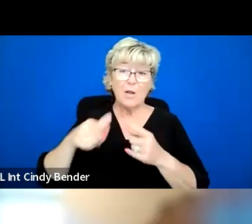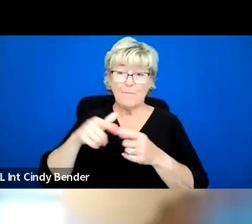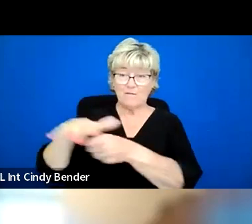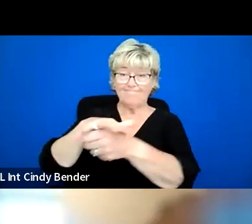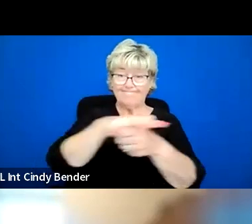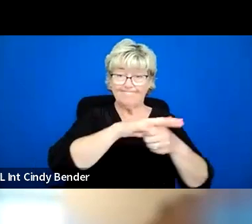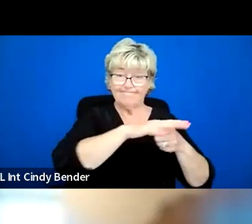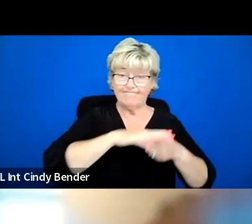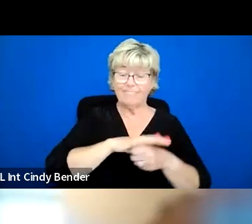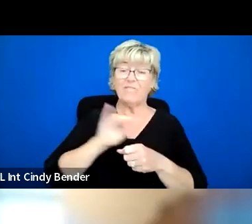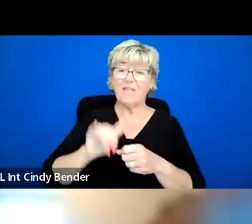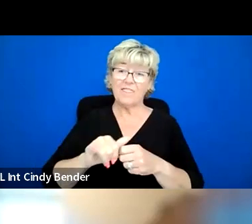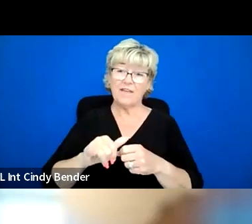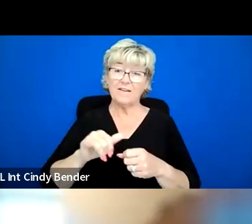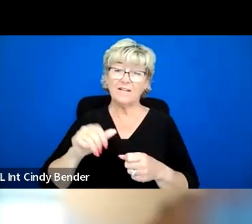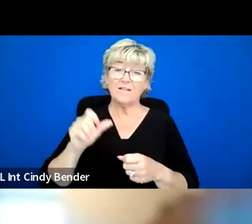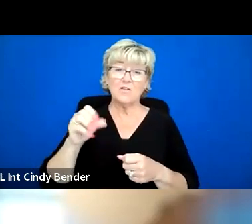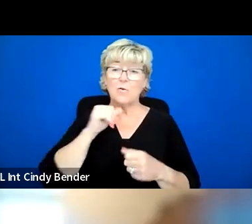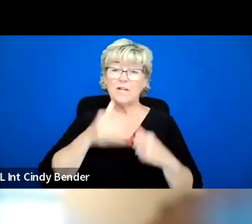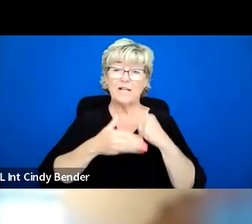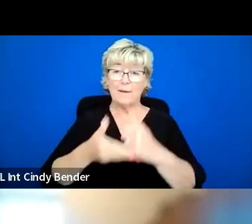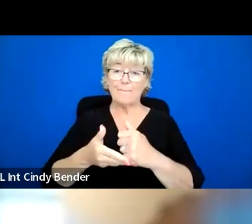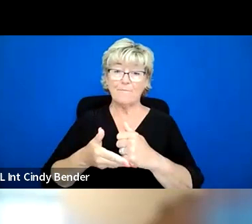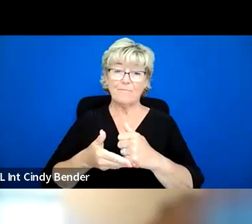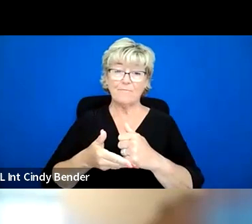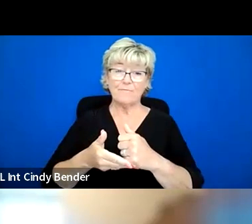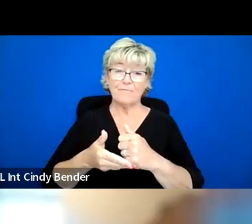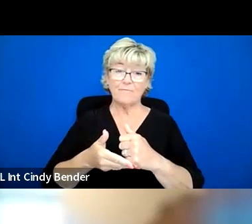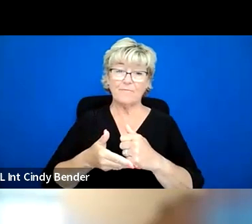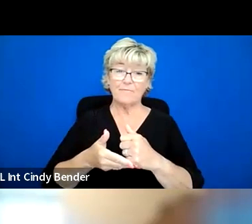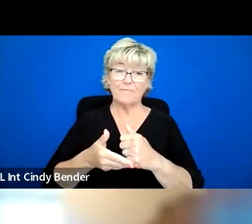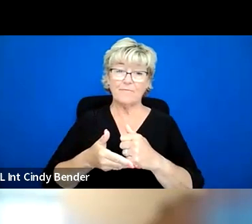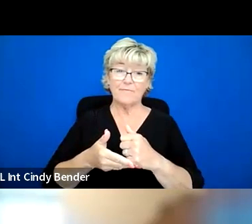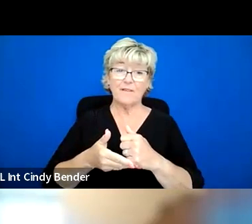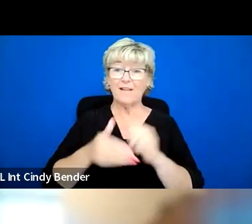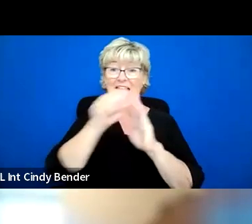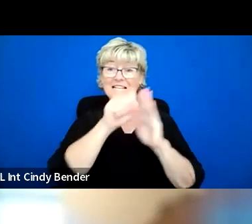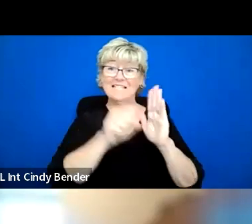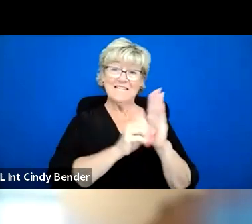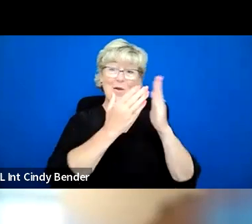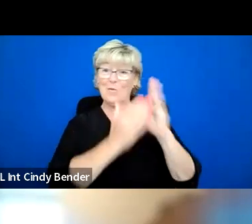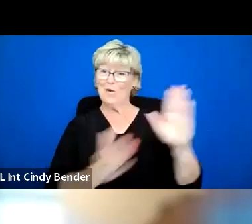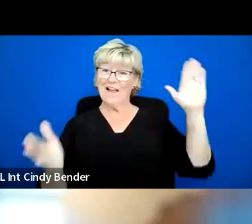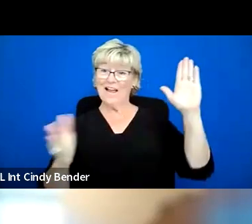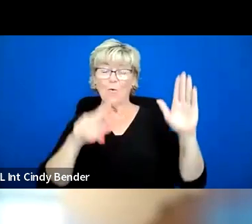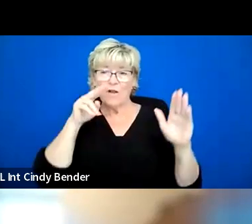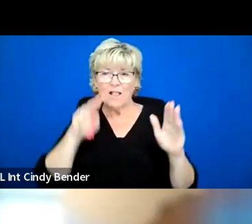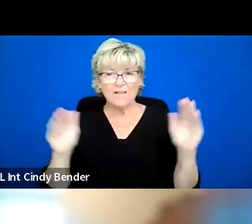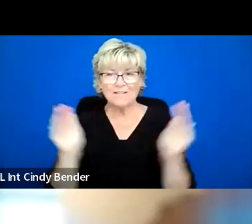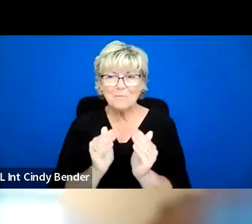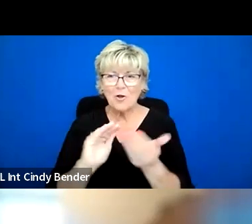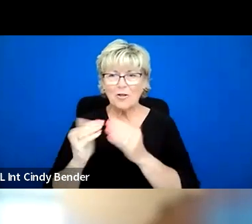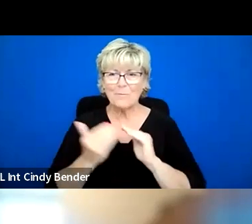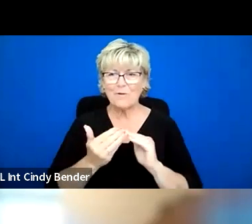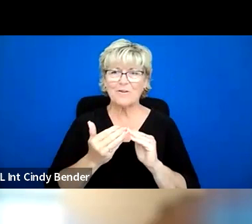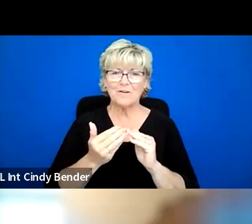your population. So it doesn't help to take, a statewide level when you're looking at a smaller community all the